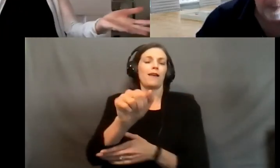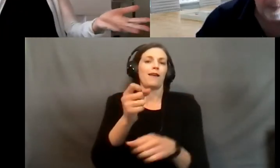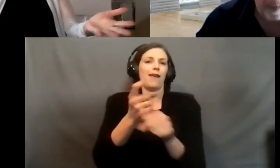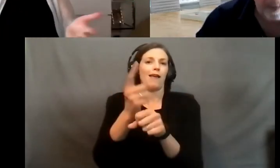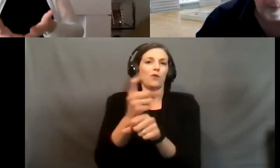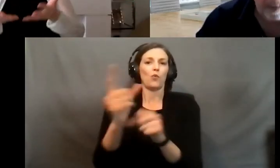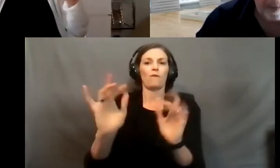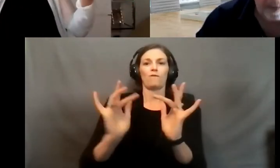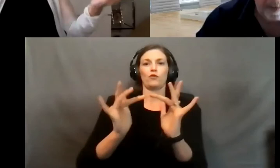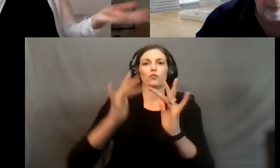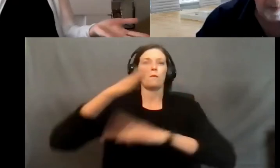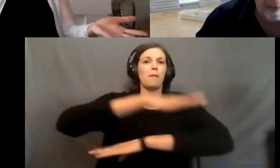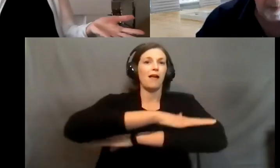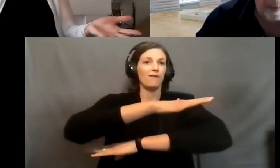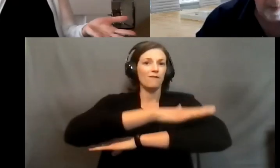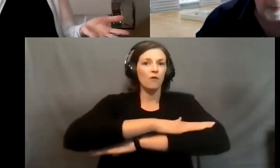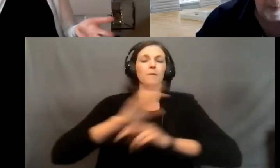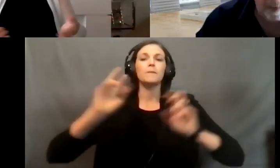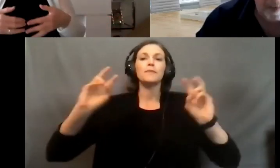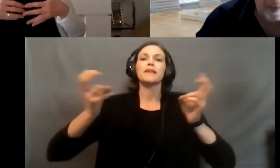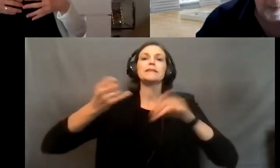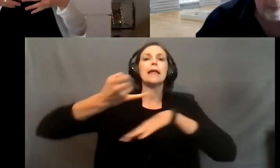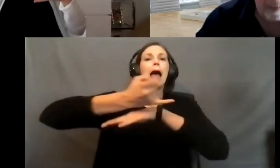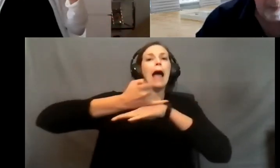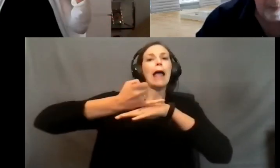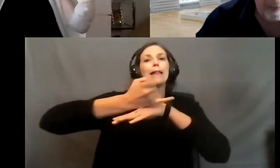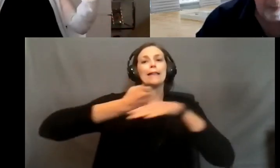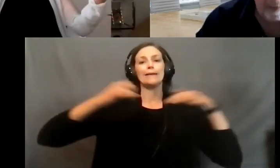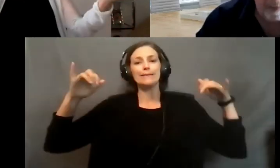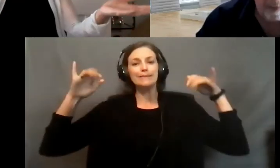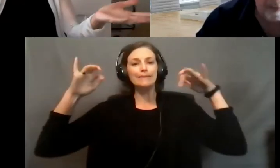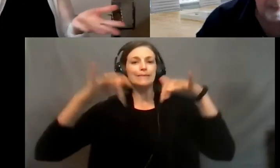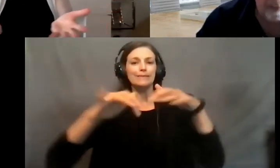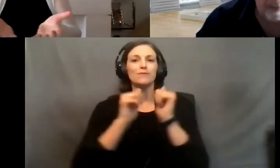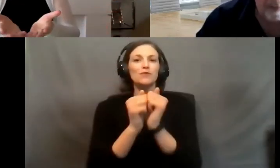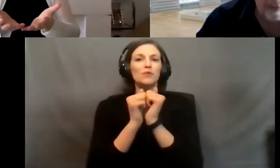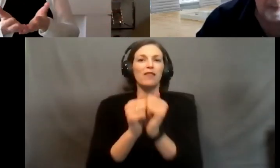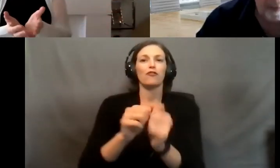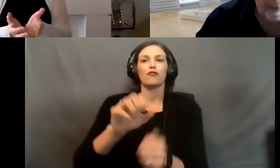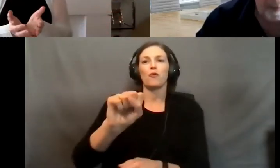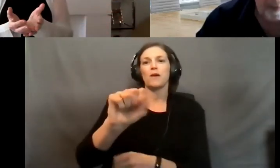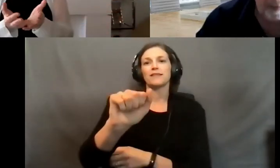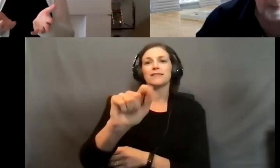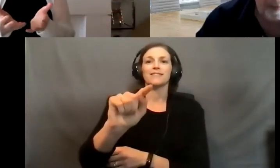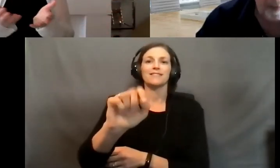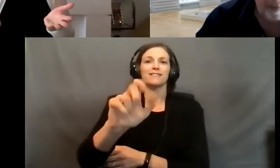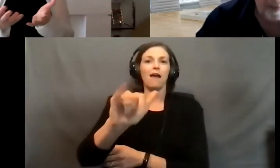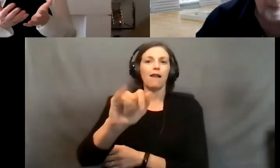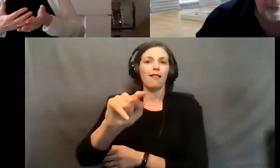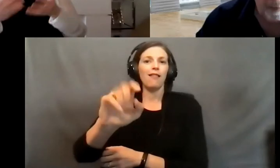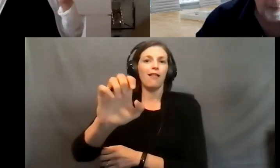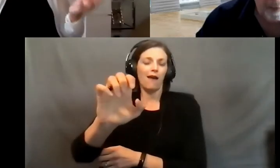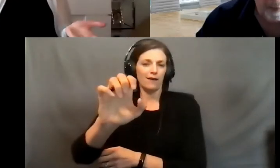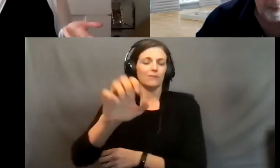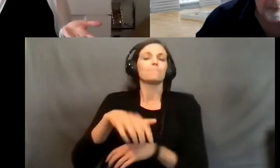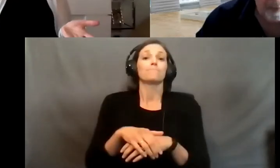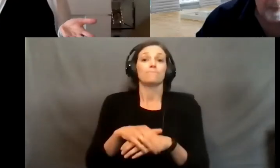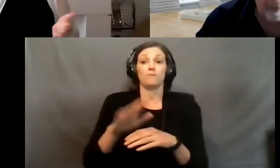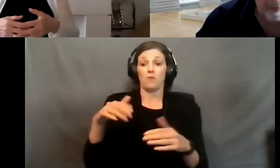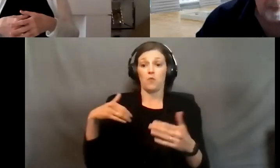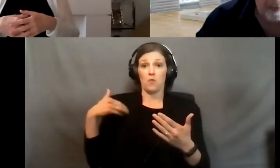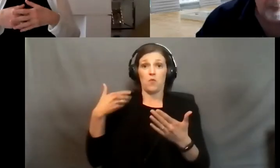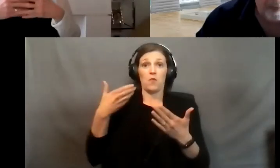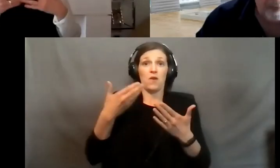platform coming to an island together or a satellite together and once you come in,